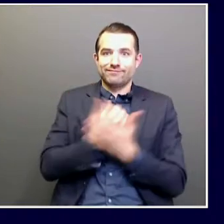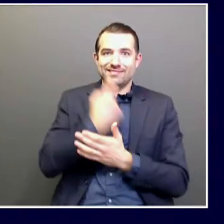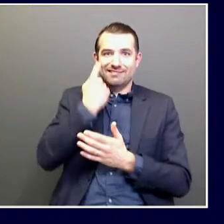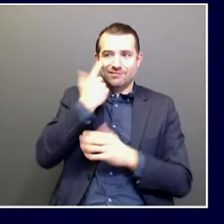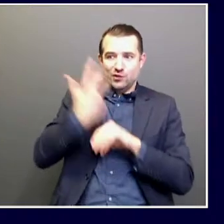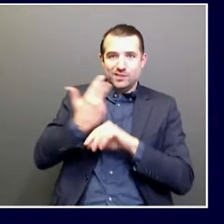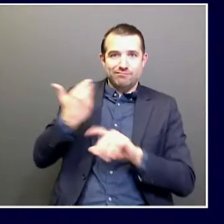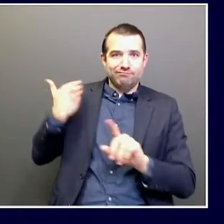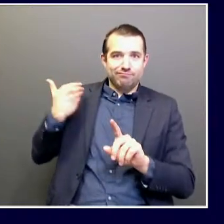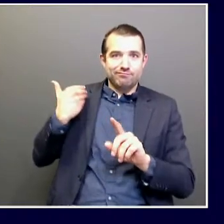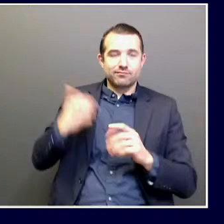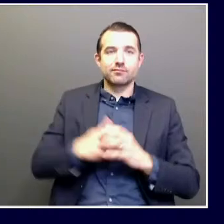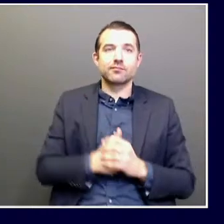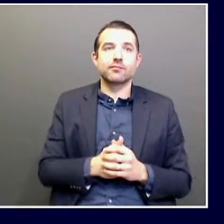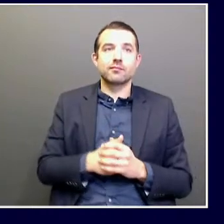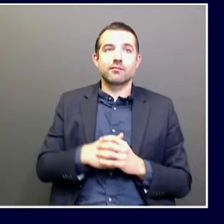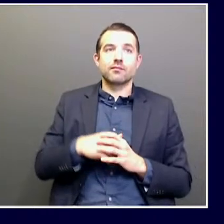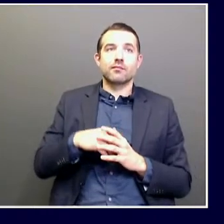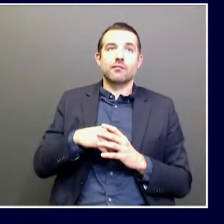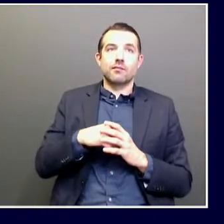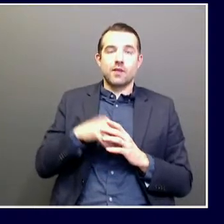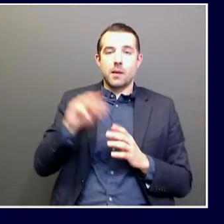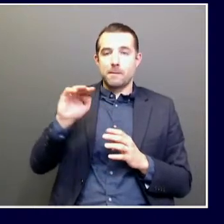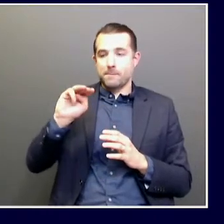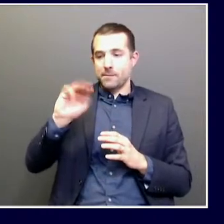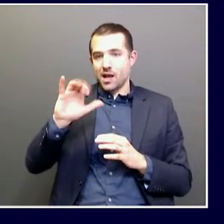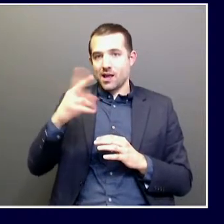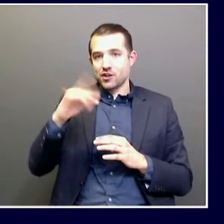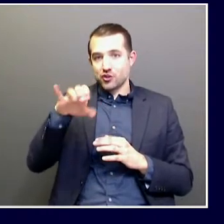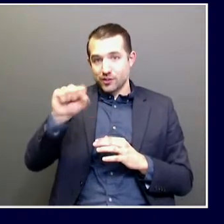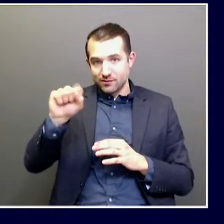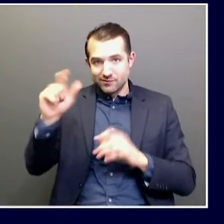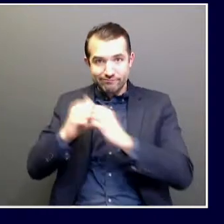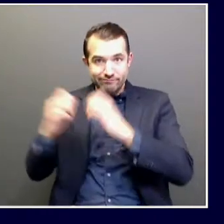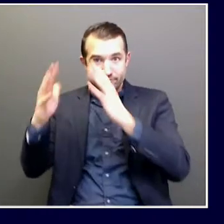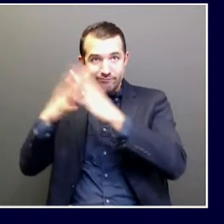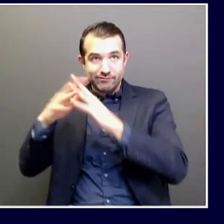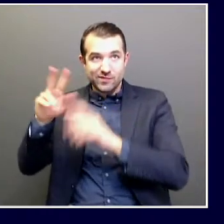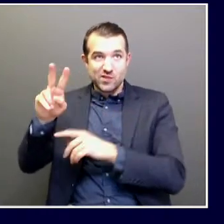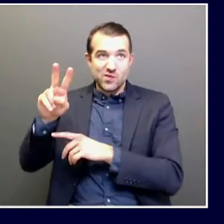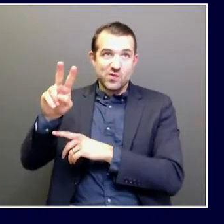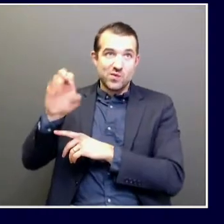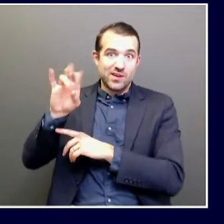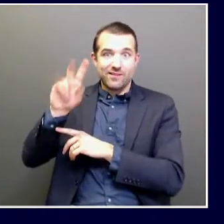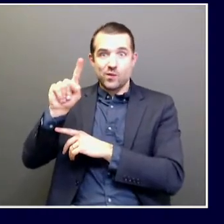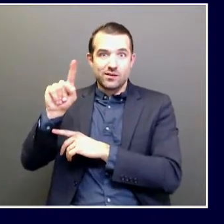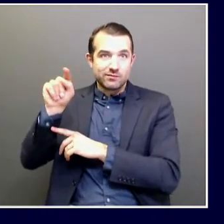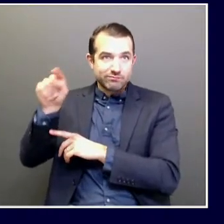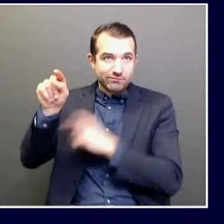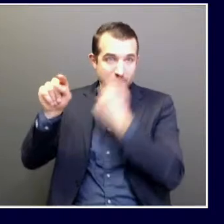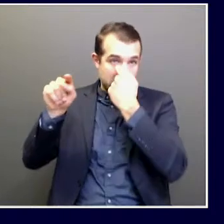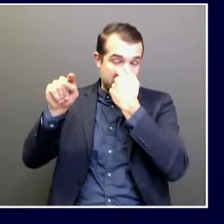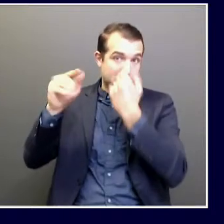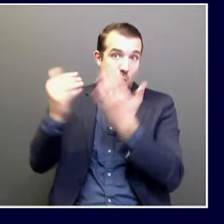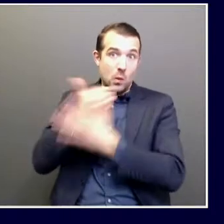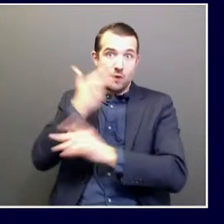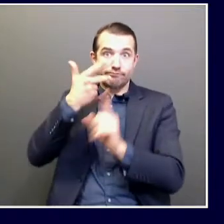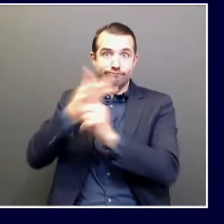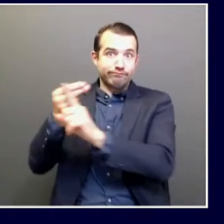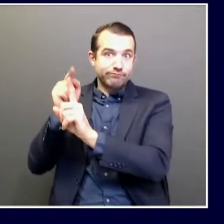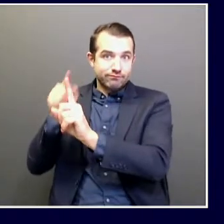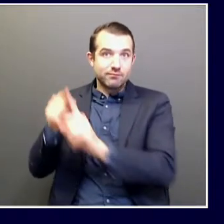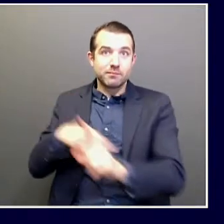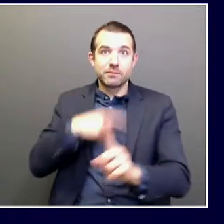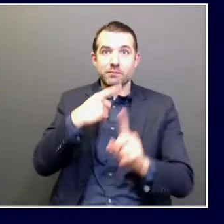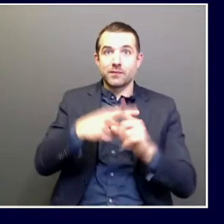271 shots, and then two opportunities that occurred yesterday up in the county. Both of which were well attended. So we're going to keep